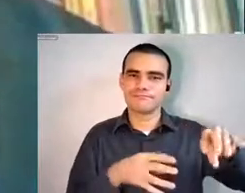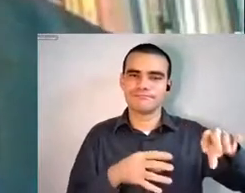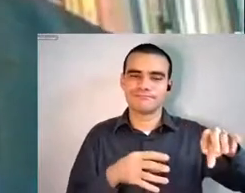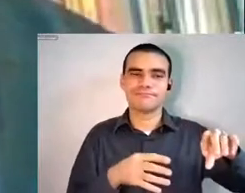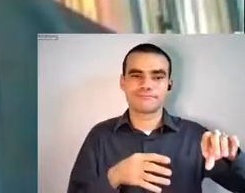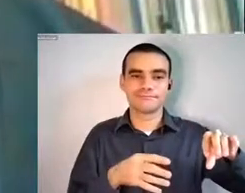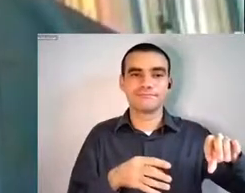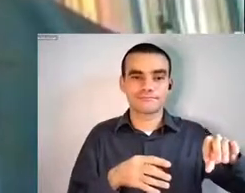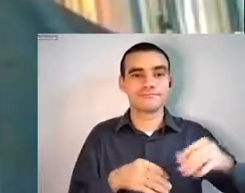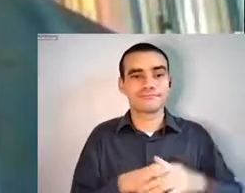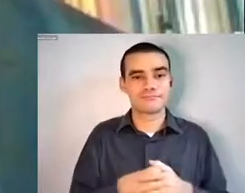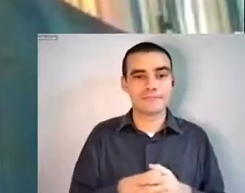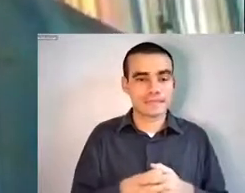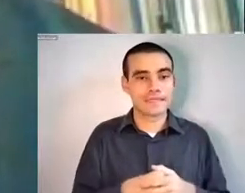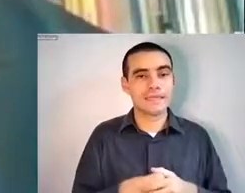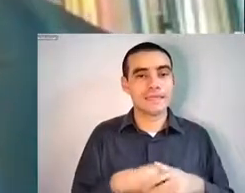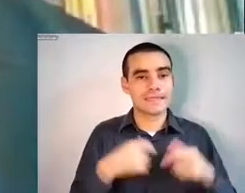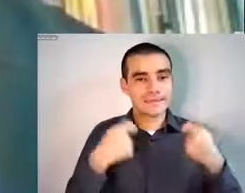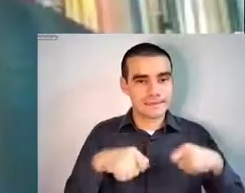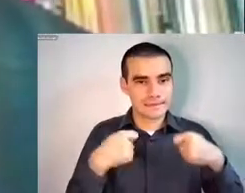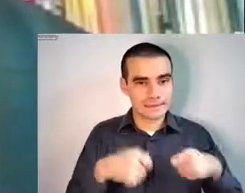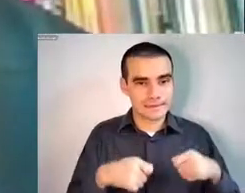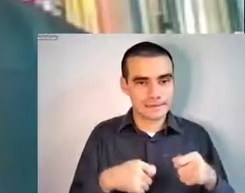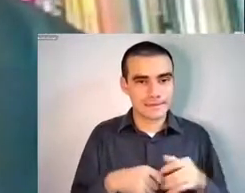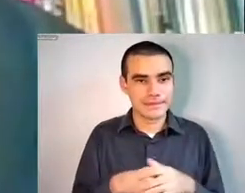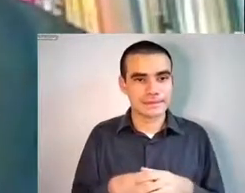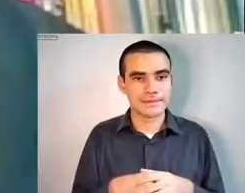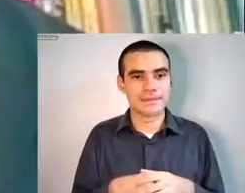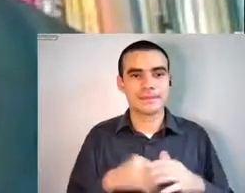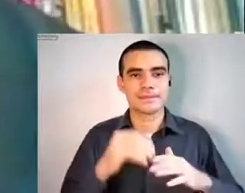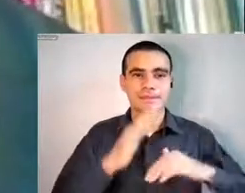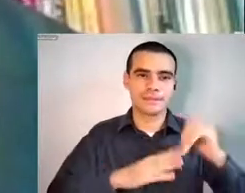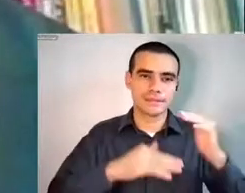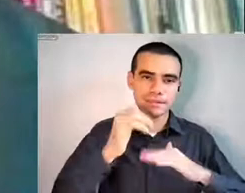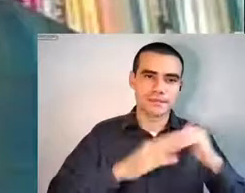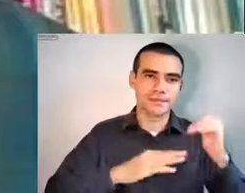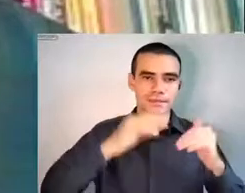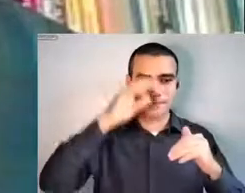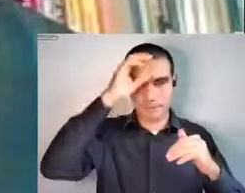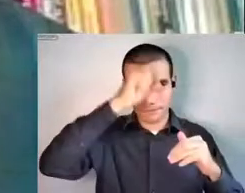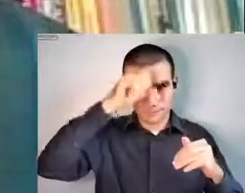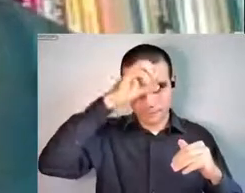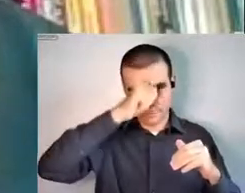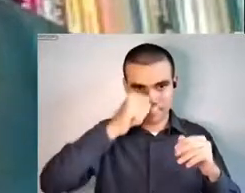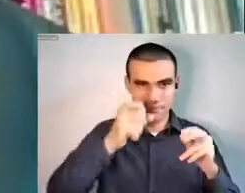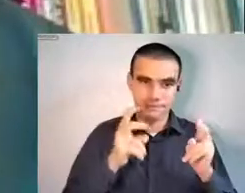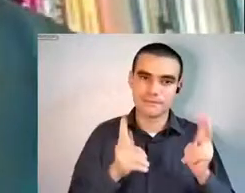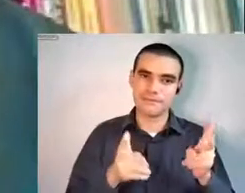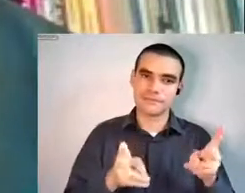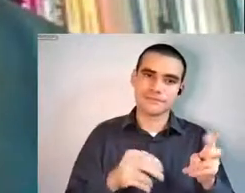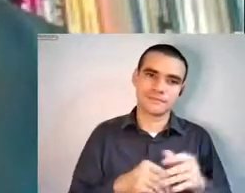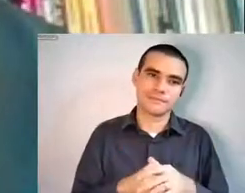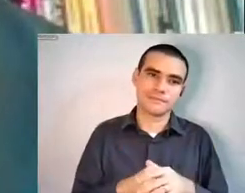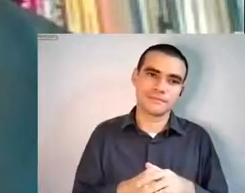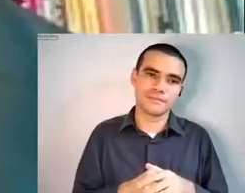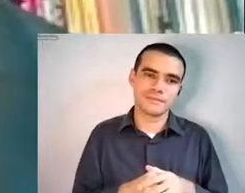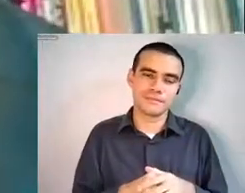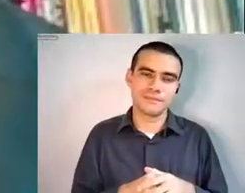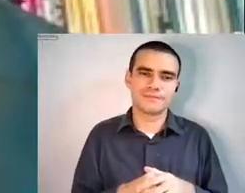begin is the 21st century. We know that we need societies with the learning capacity, the continuous learning